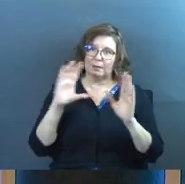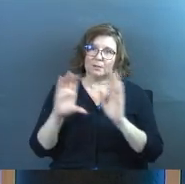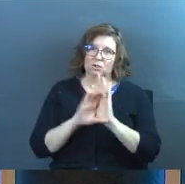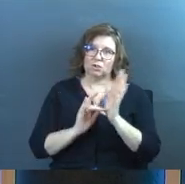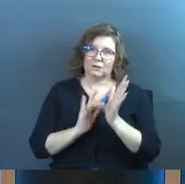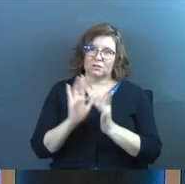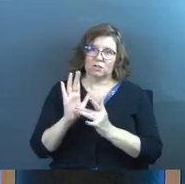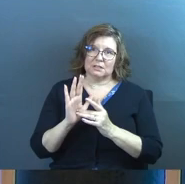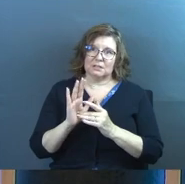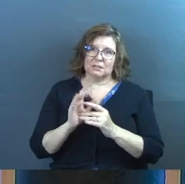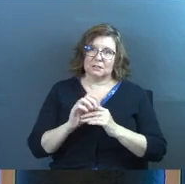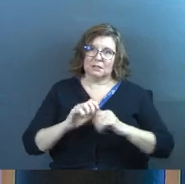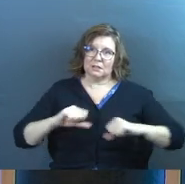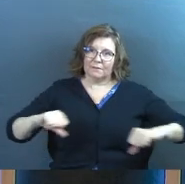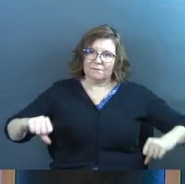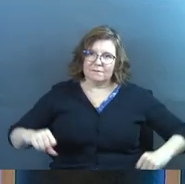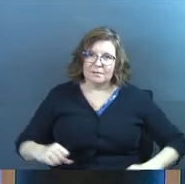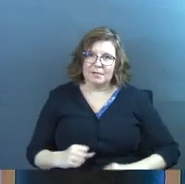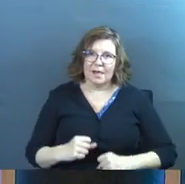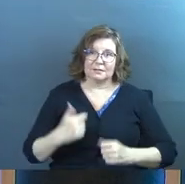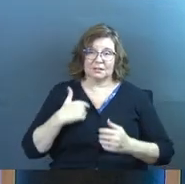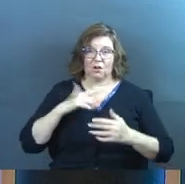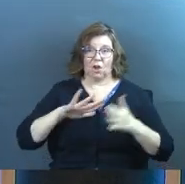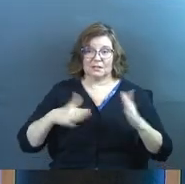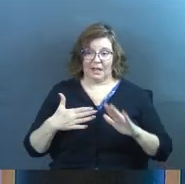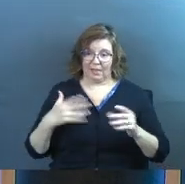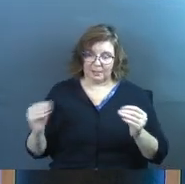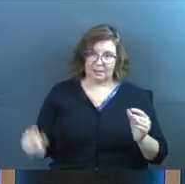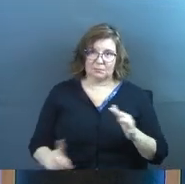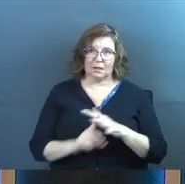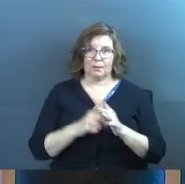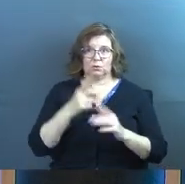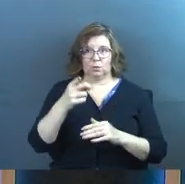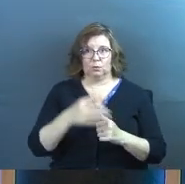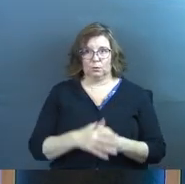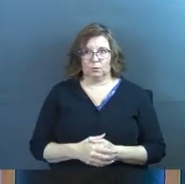Jesus flexing on death, like, let that come to you.